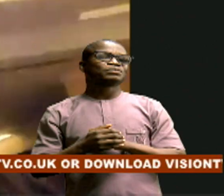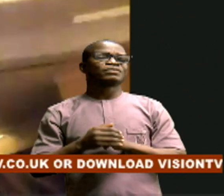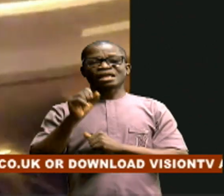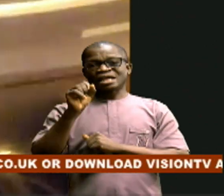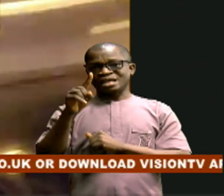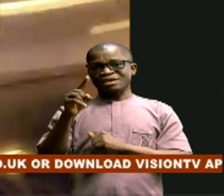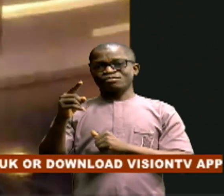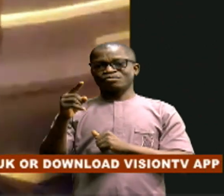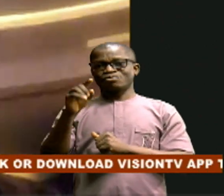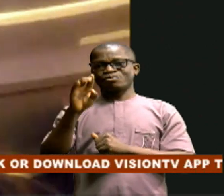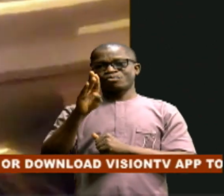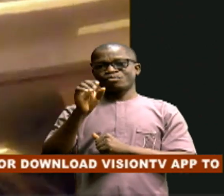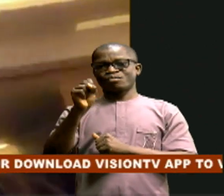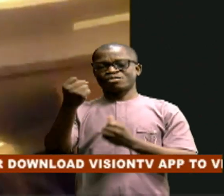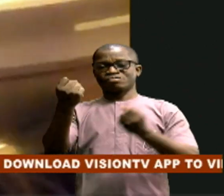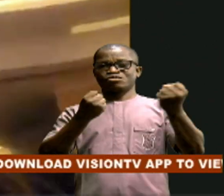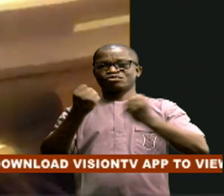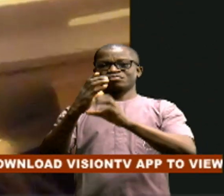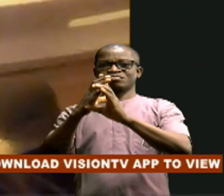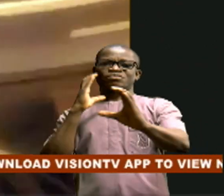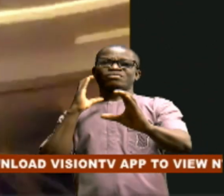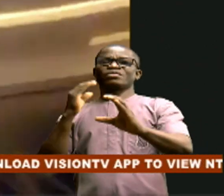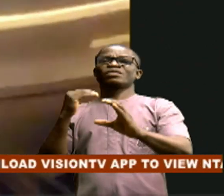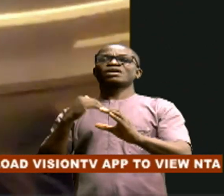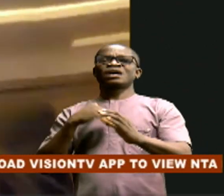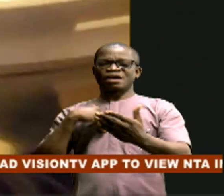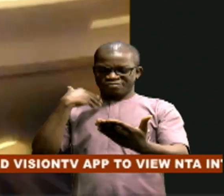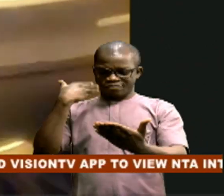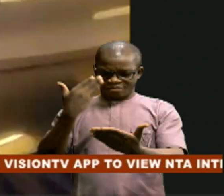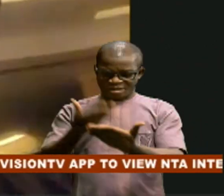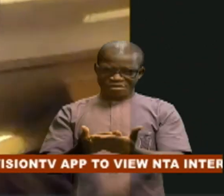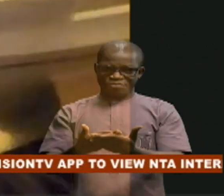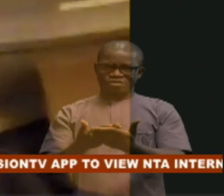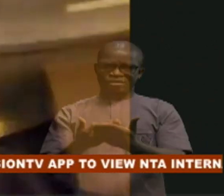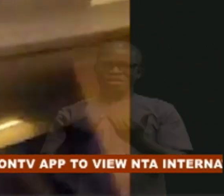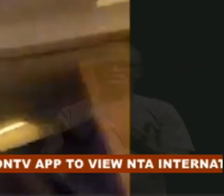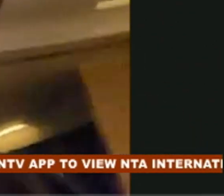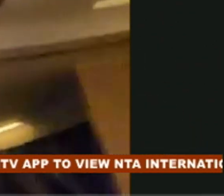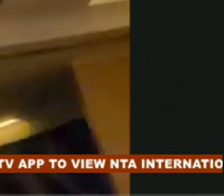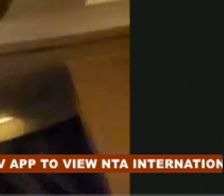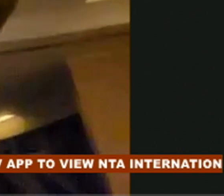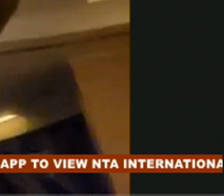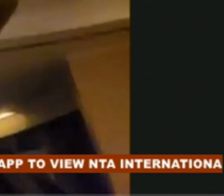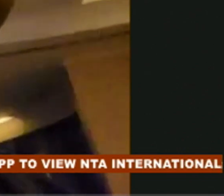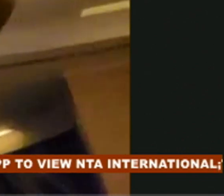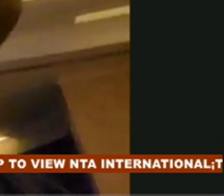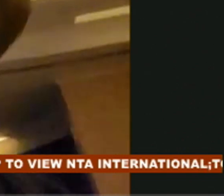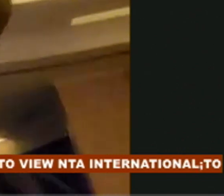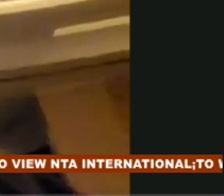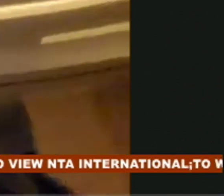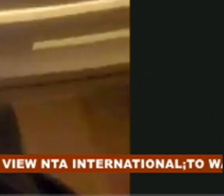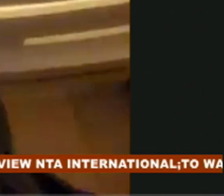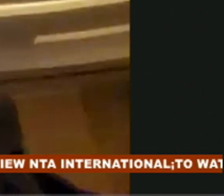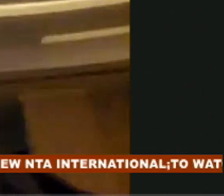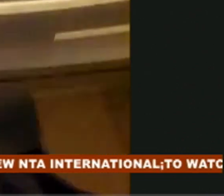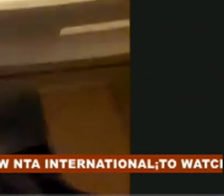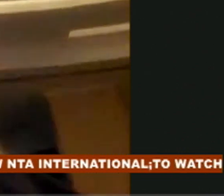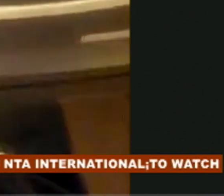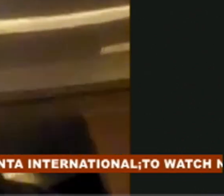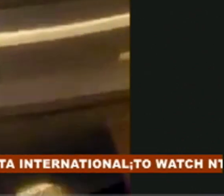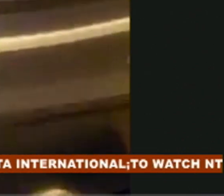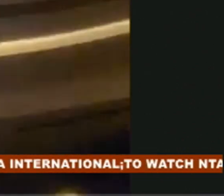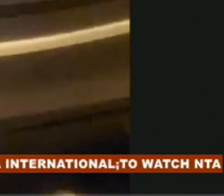11 buses, as I mentioned earlier, confirmed are on ground. We have 2 more buses there at the border town. We are trying to get them across. We